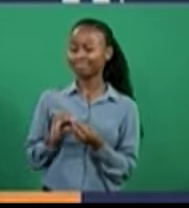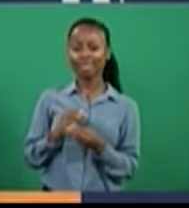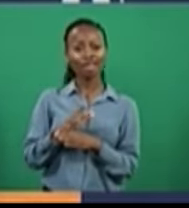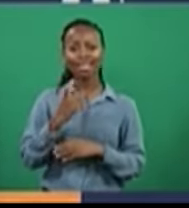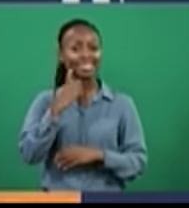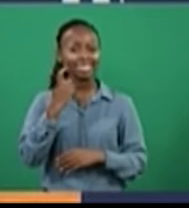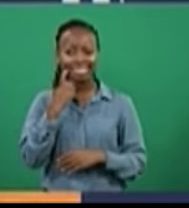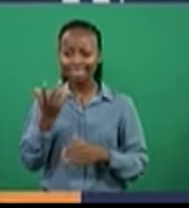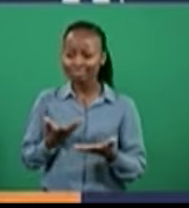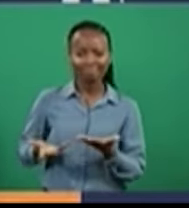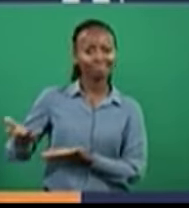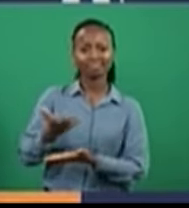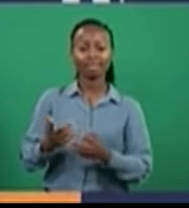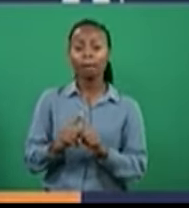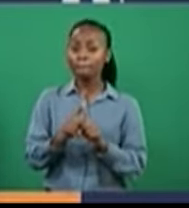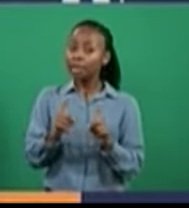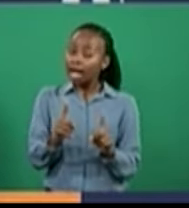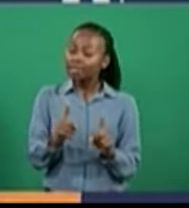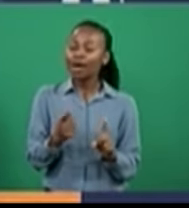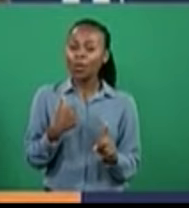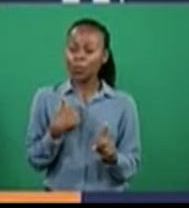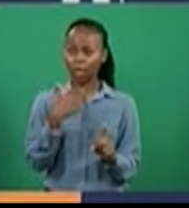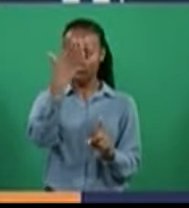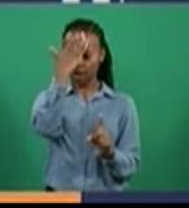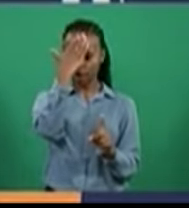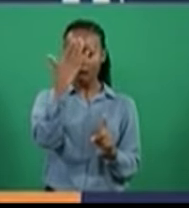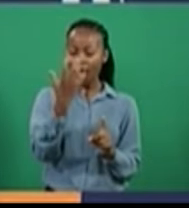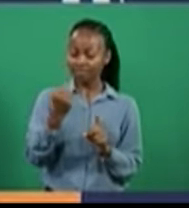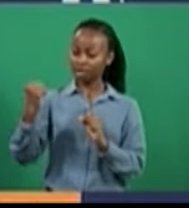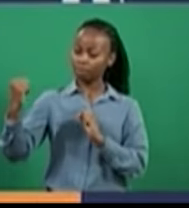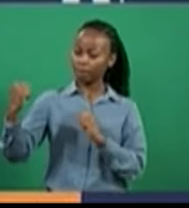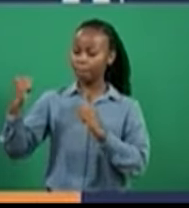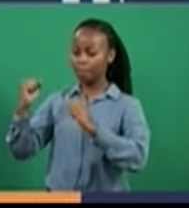The idea, it's always great to say that we have got unanimity,